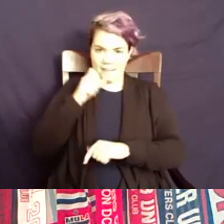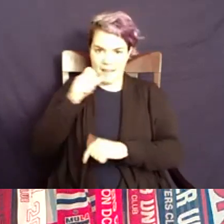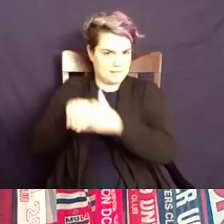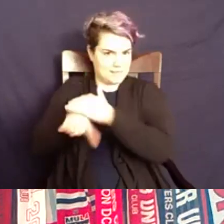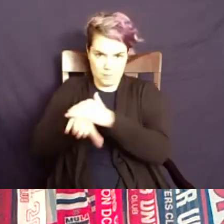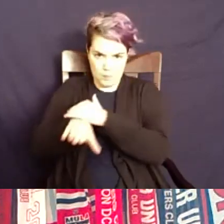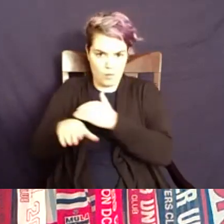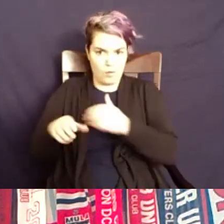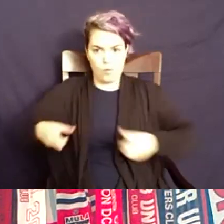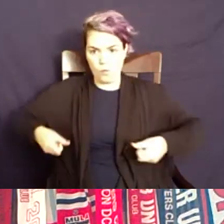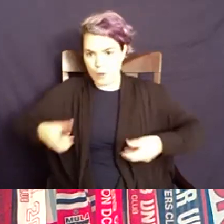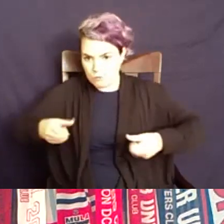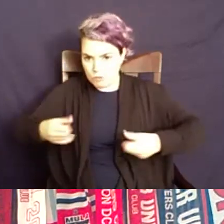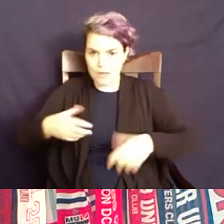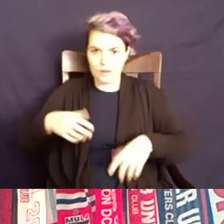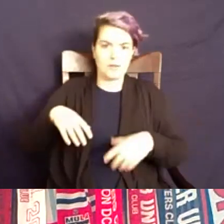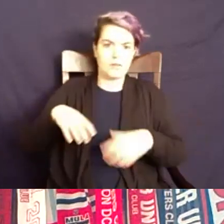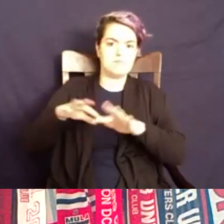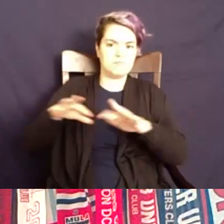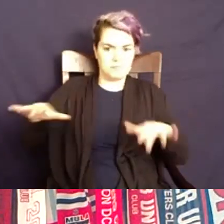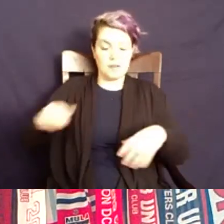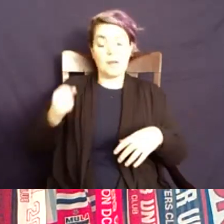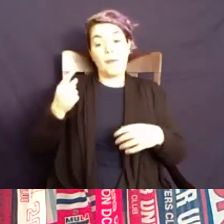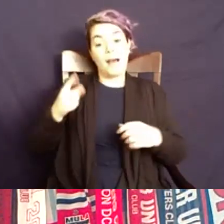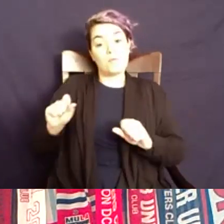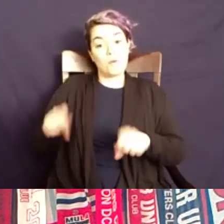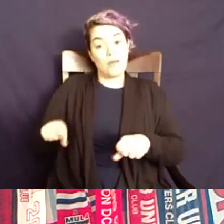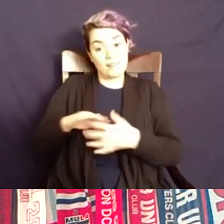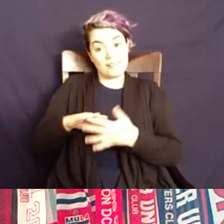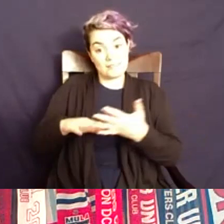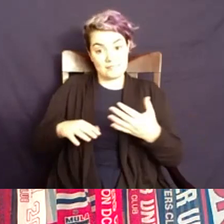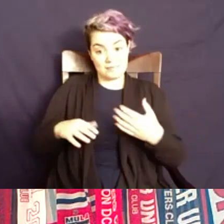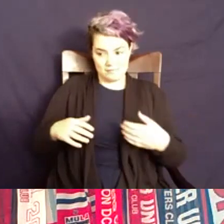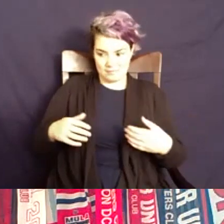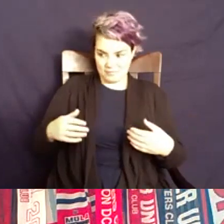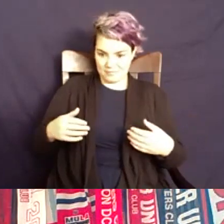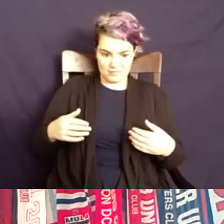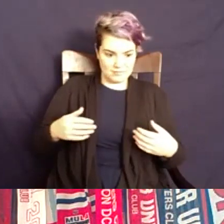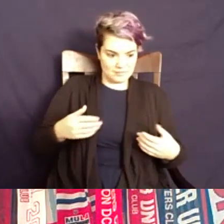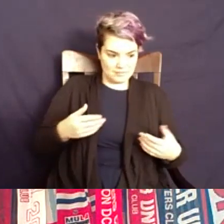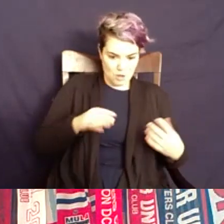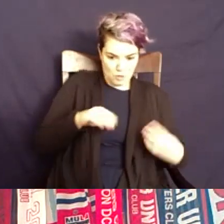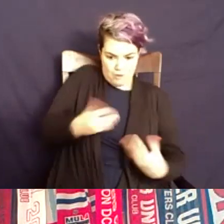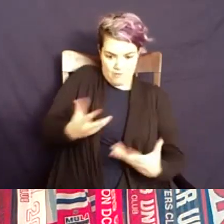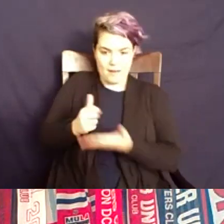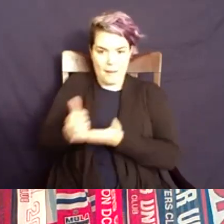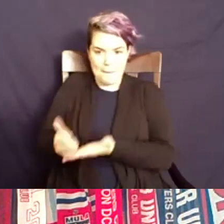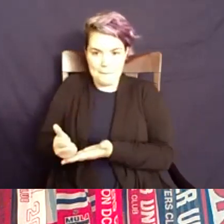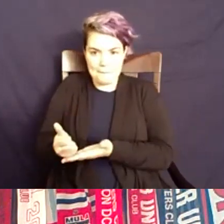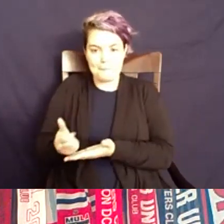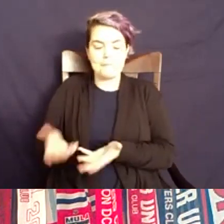know, more housing opportunities by using some of those subsidies. But that is also why I suggested, you know,